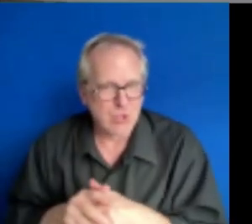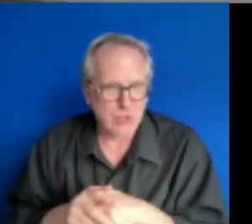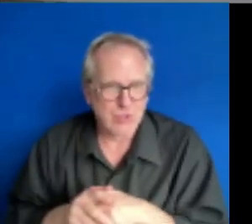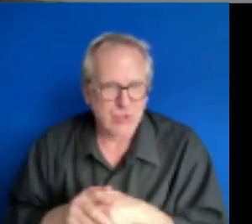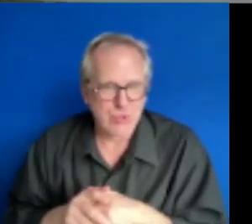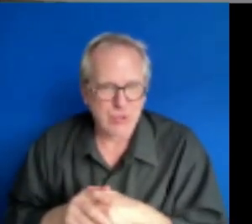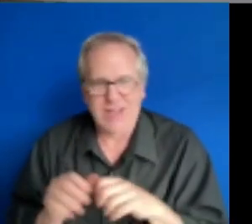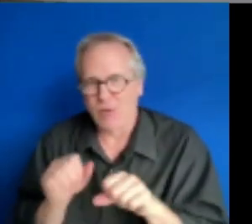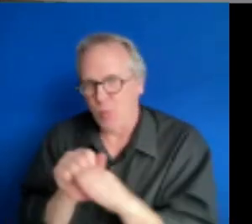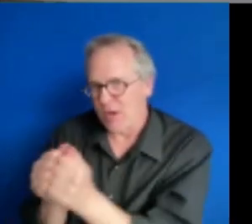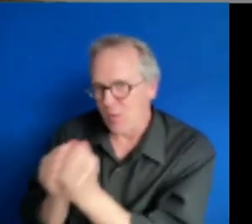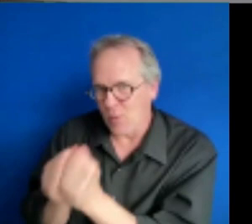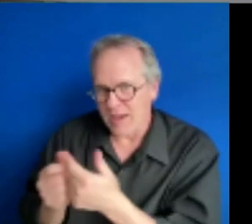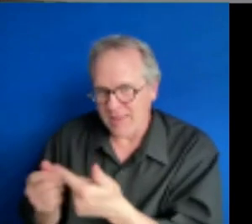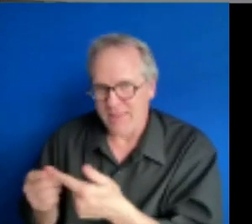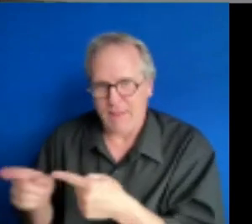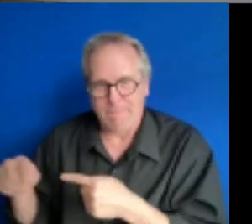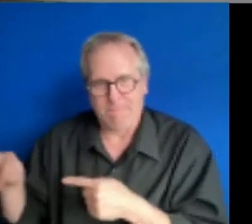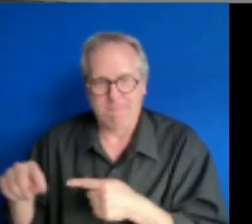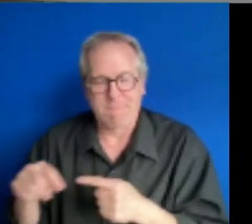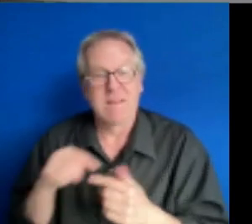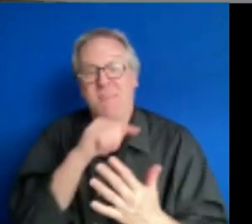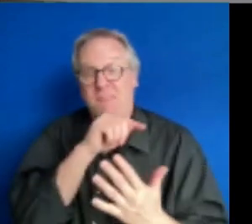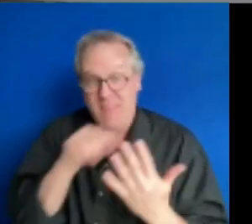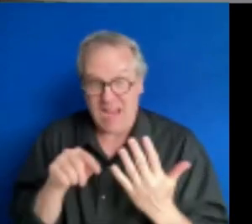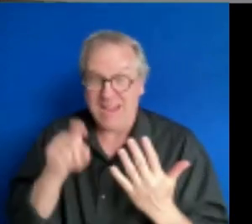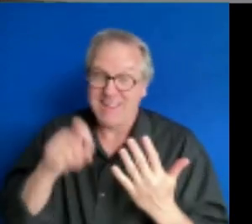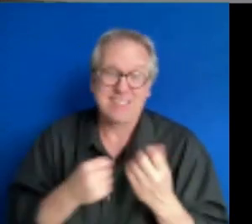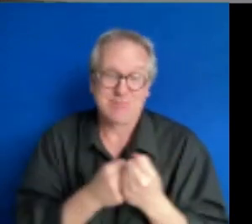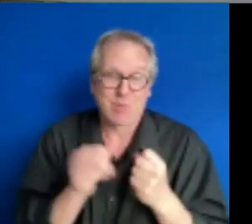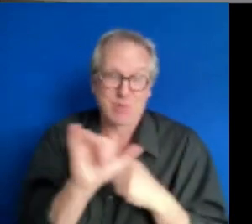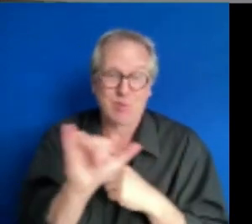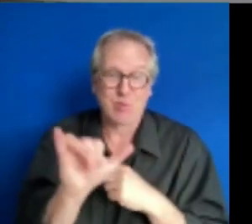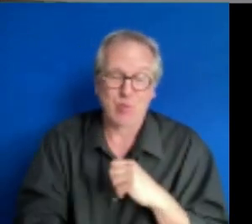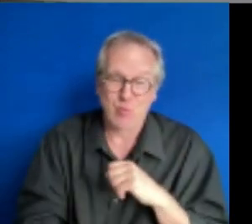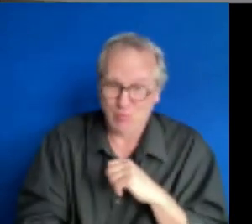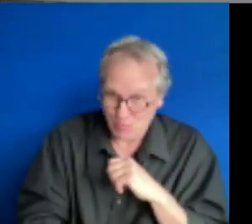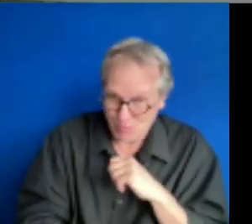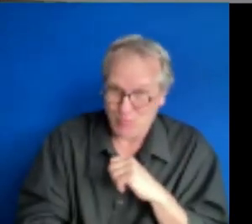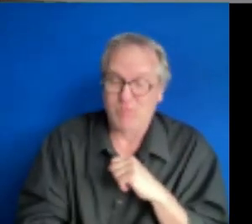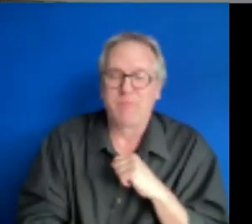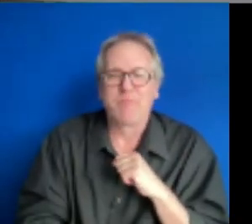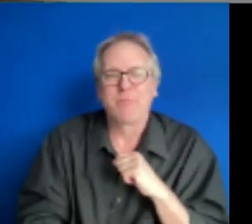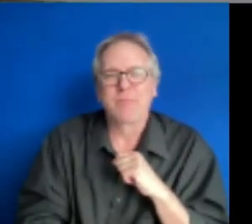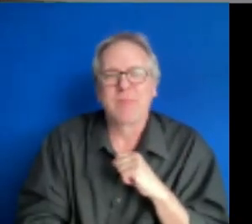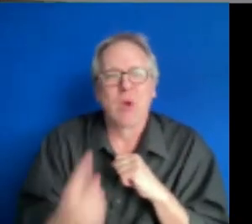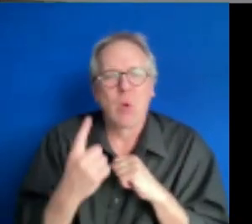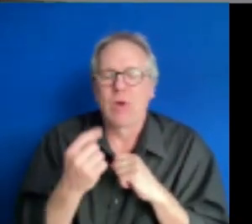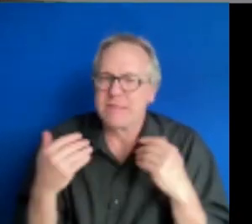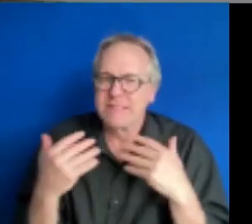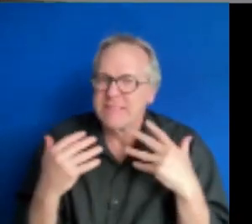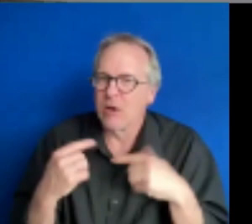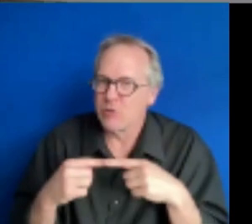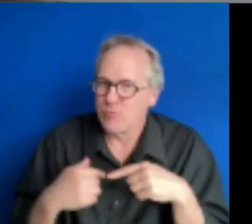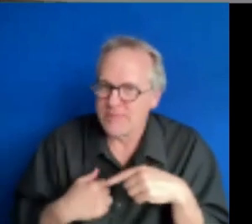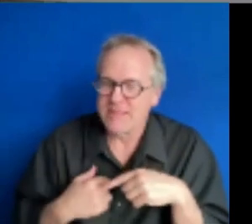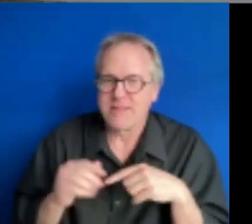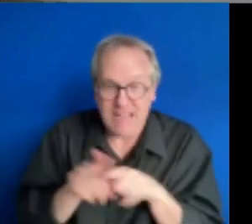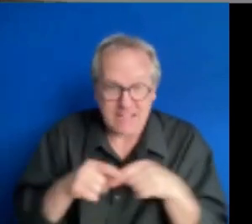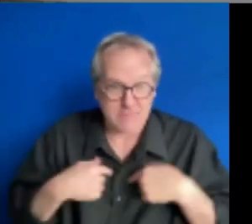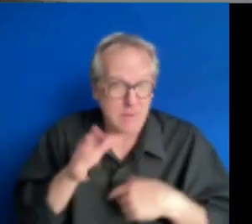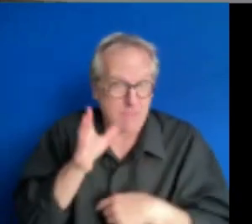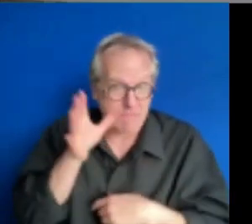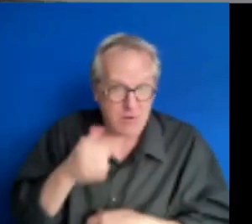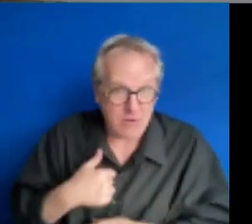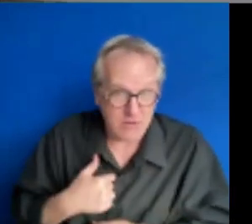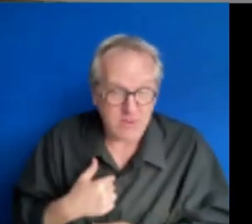and working with those individuals and that they need support too. One of the scariest things for me as a parent